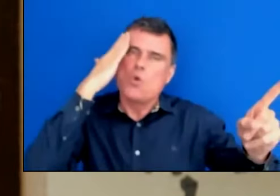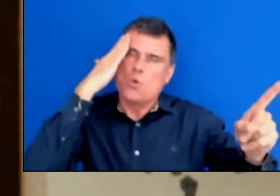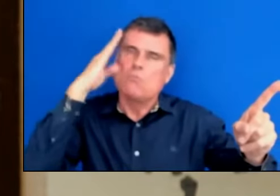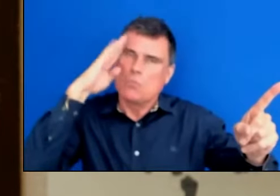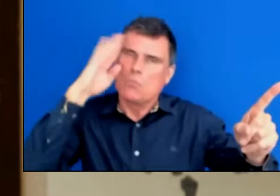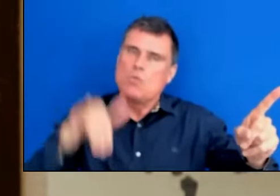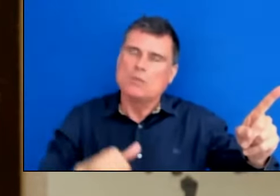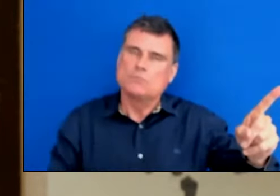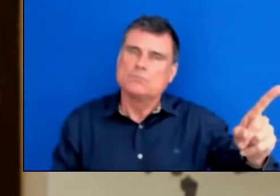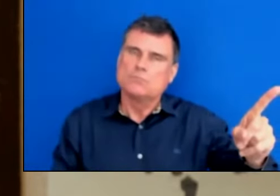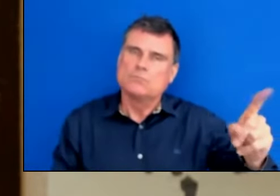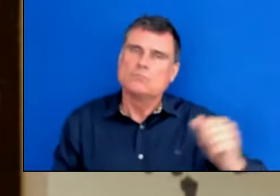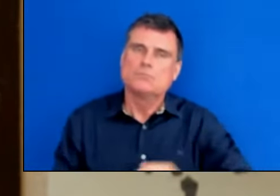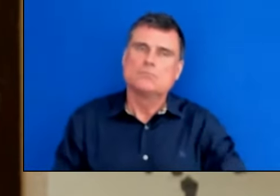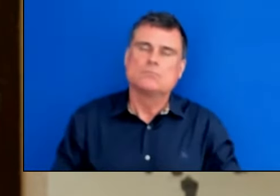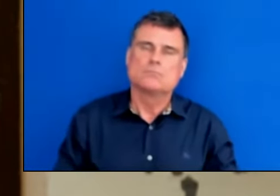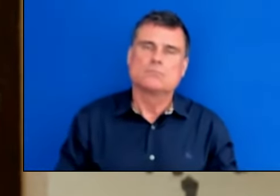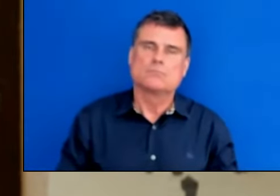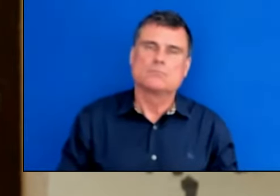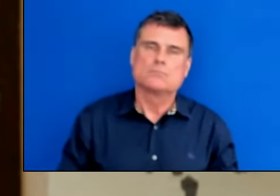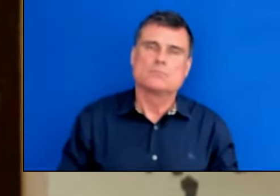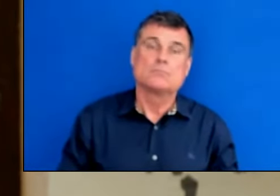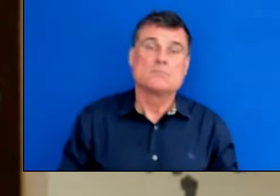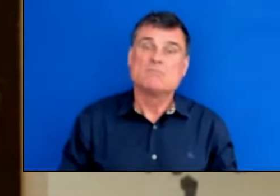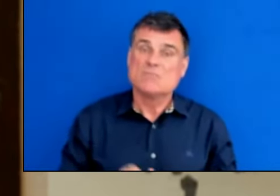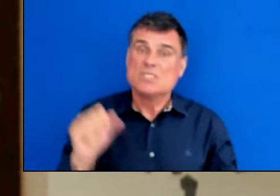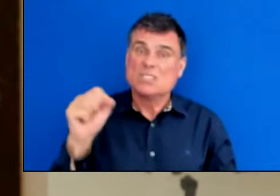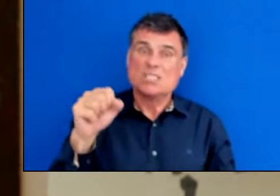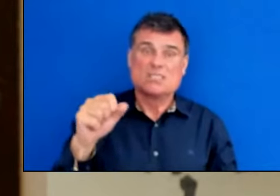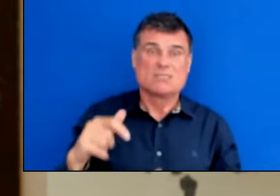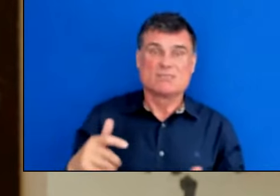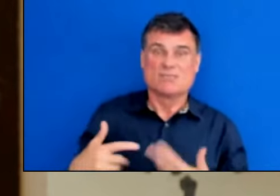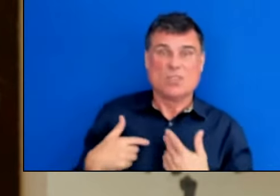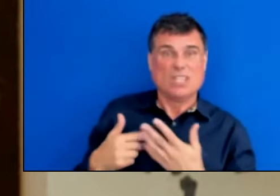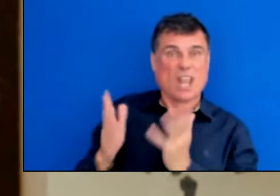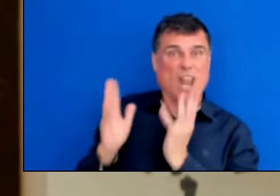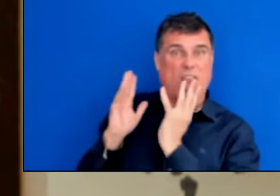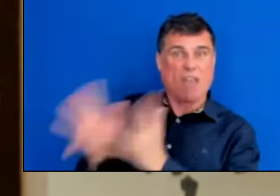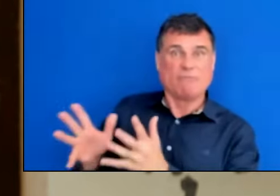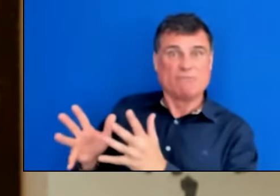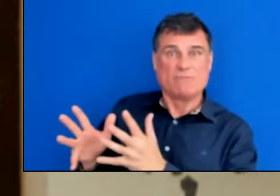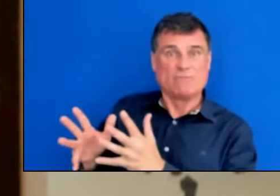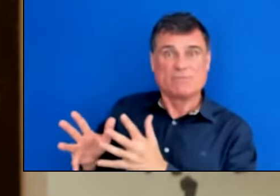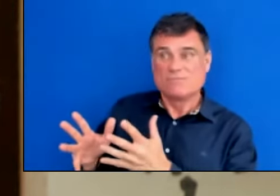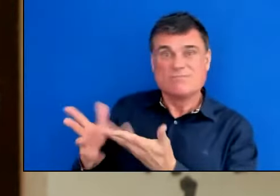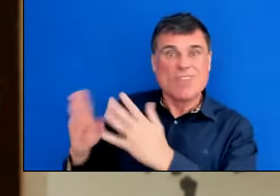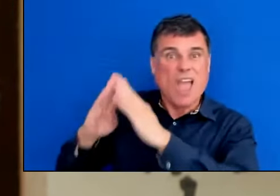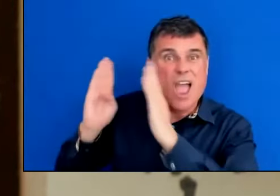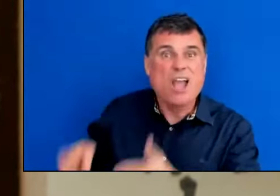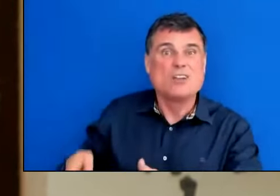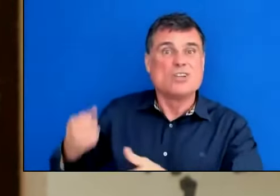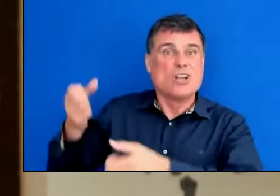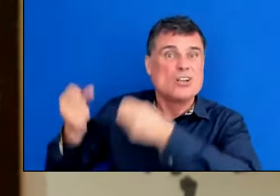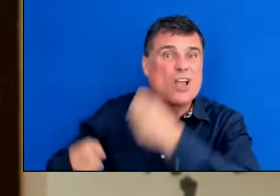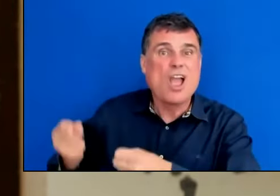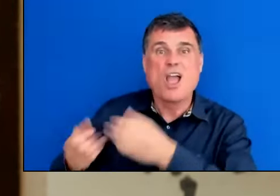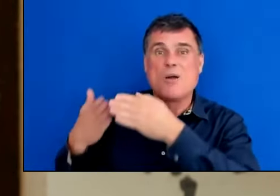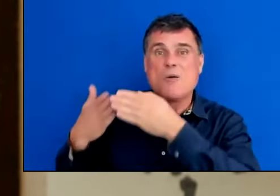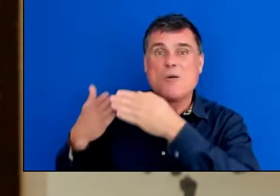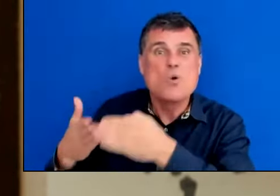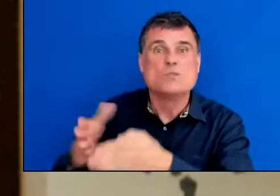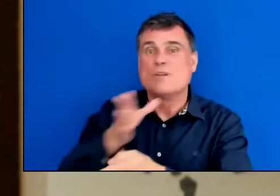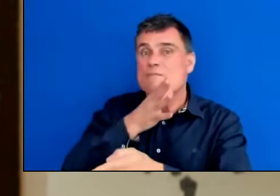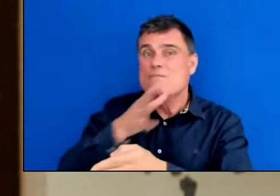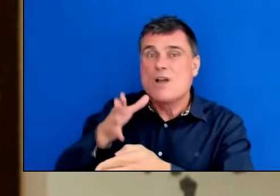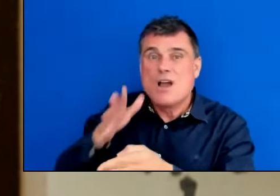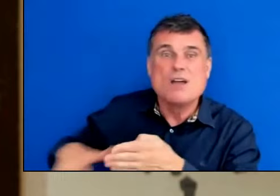know. Yes, we lost all that we owned, fishing boats,